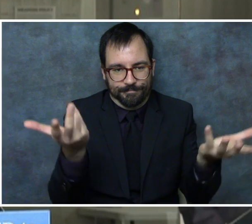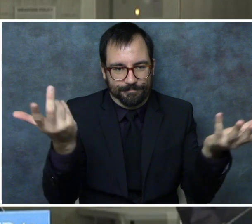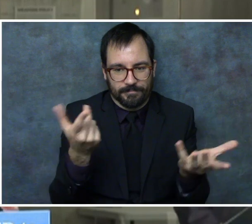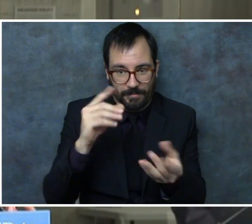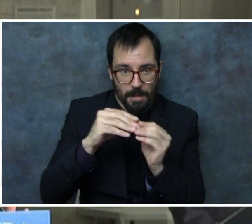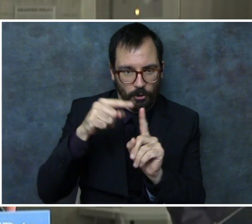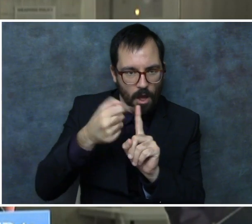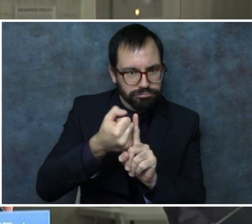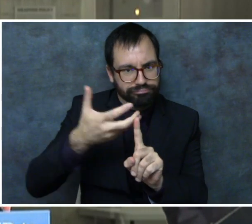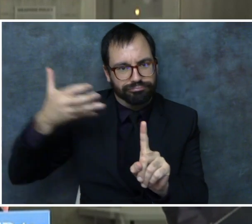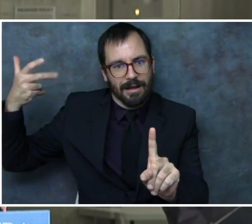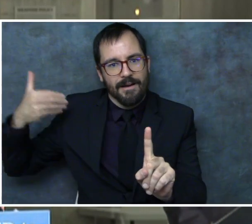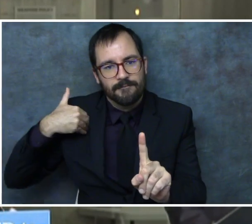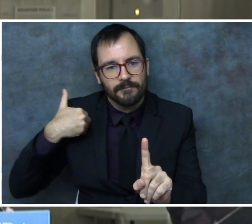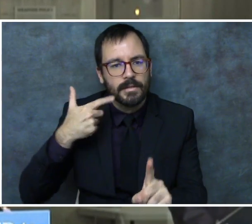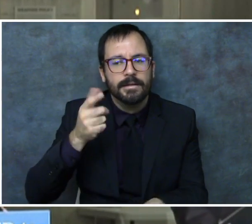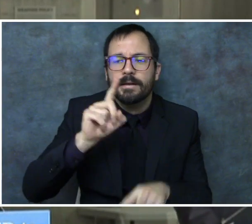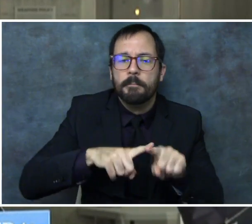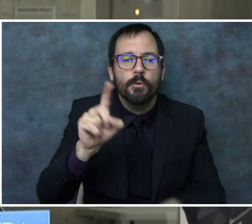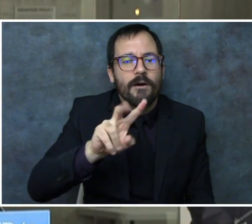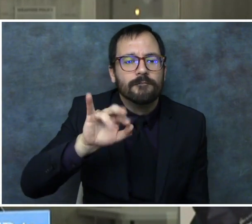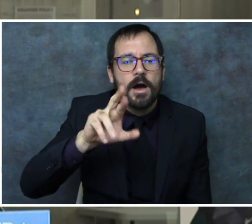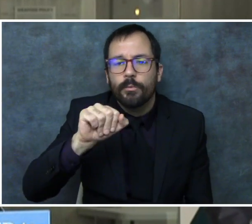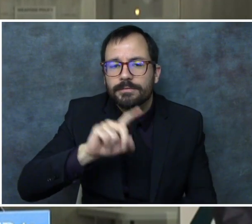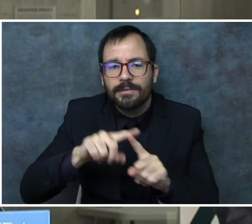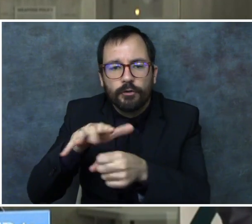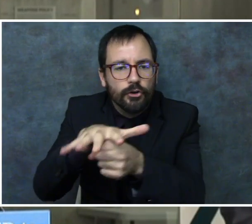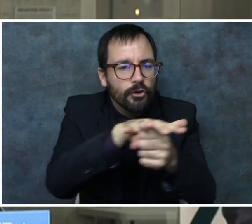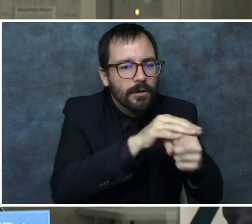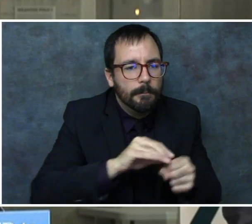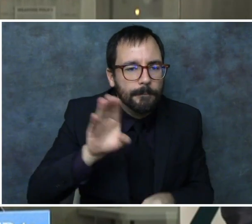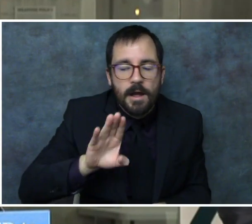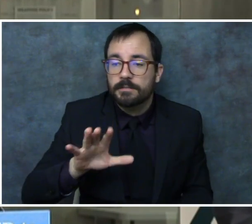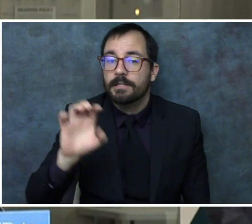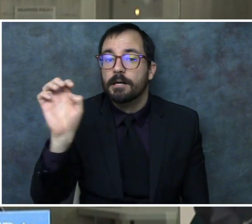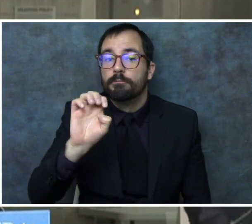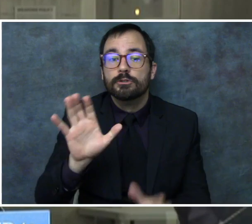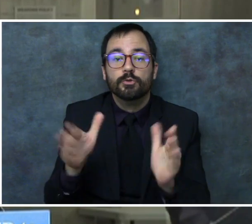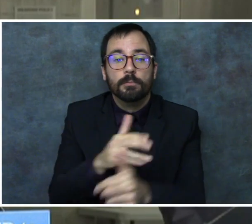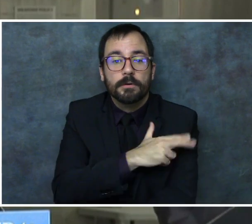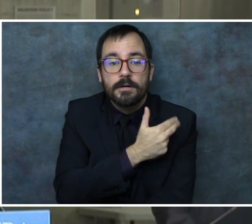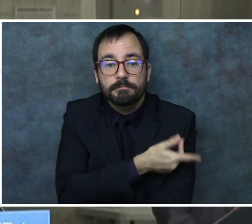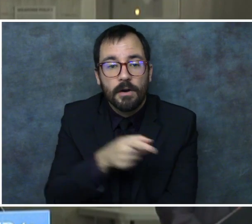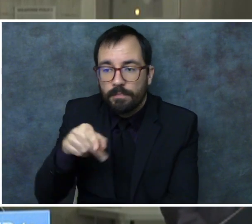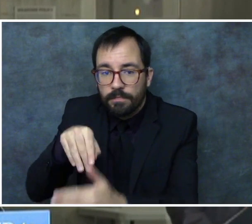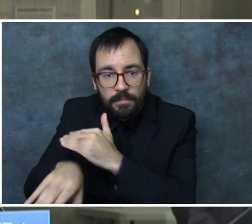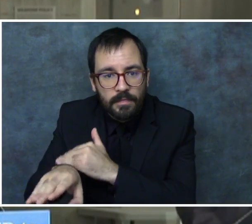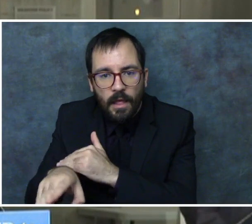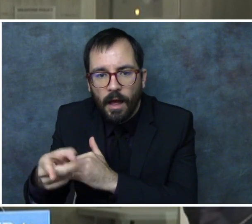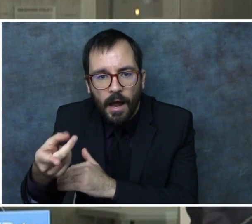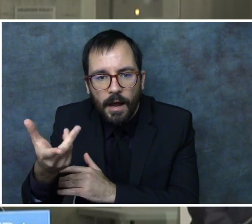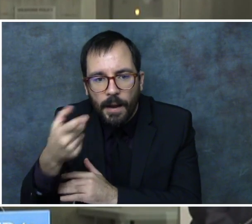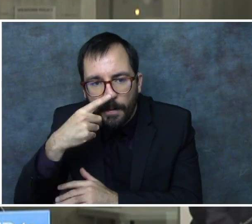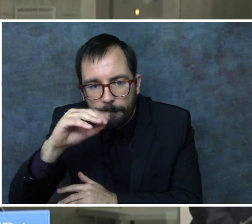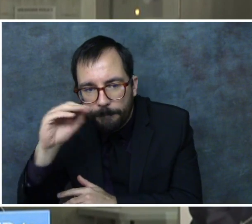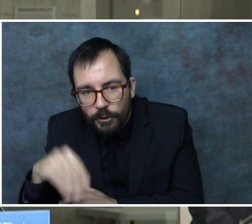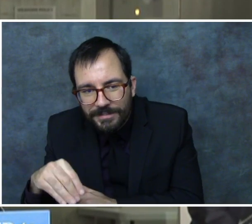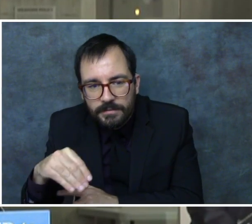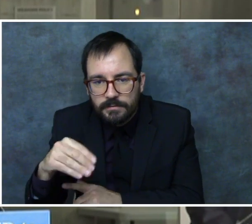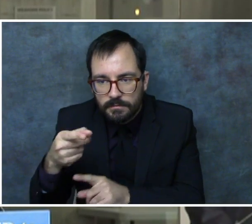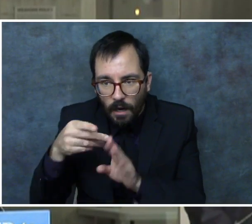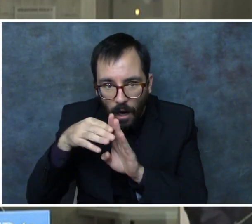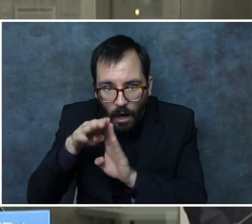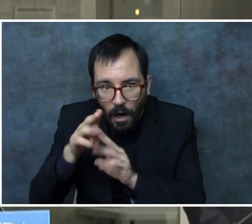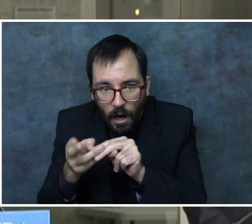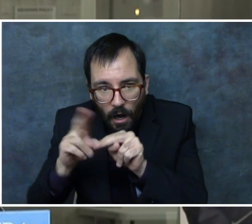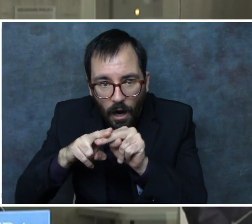the emergency room visits are right now. It's where, are we seeing an uptick in emergency rooms? It's going to, so we will keep you